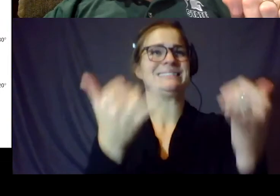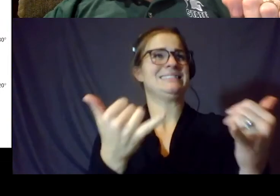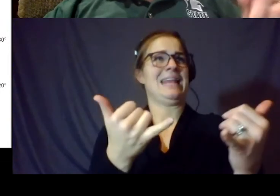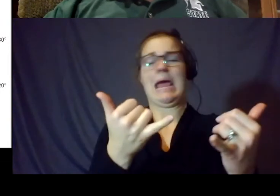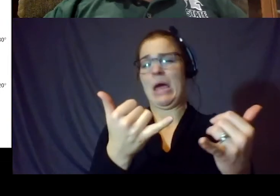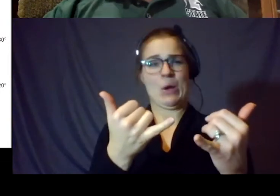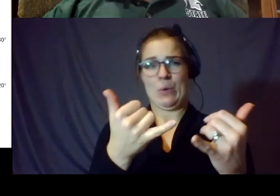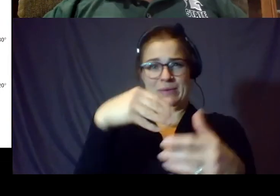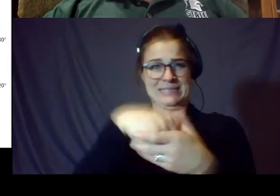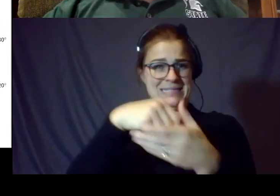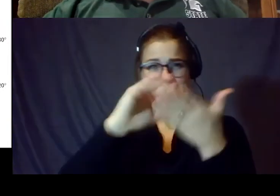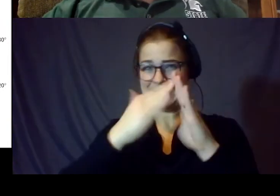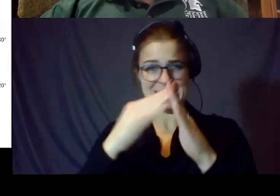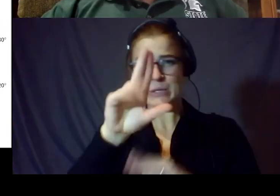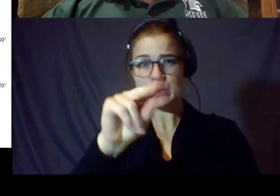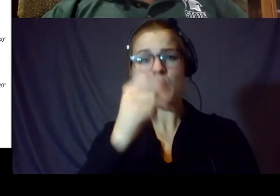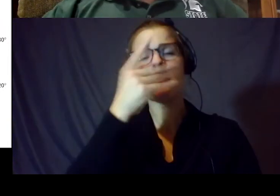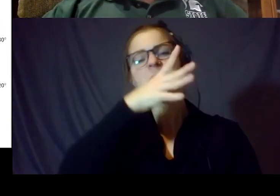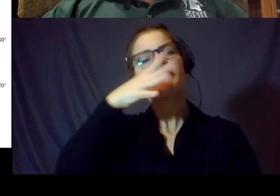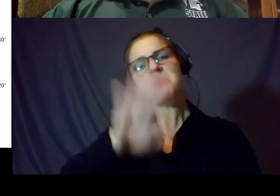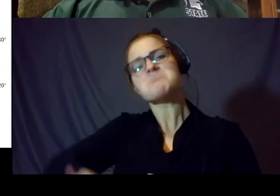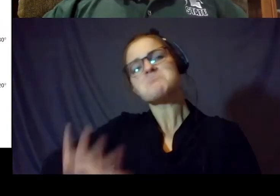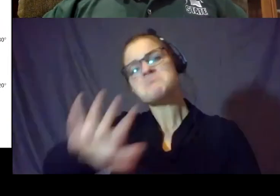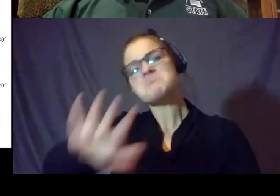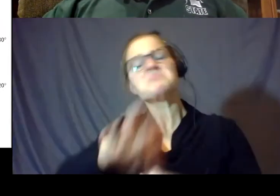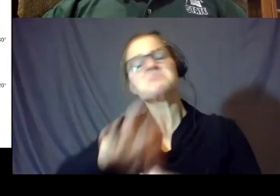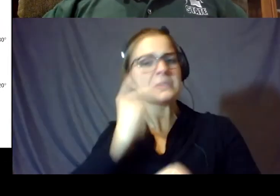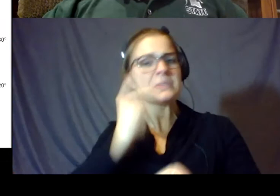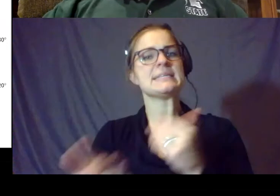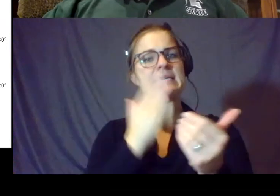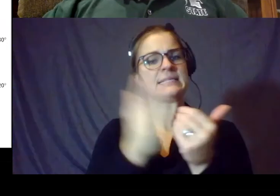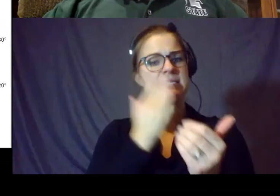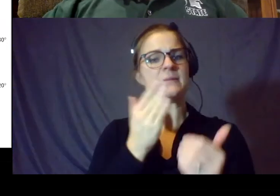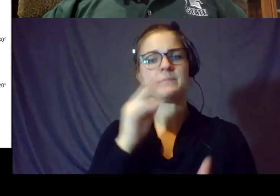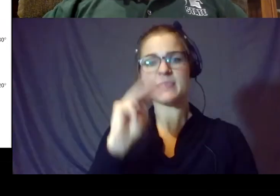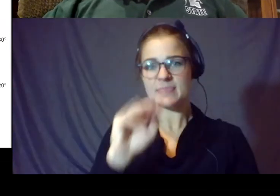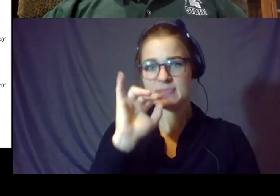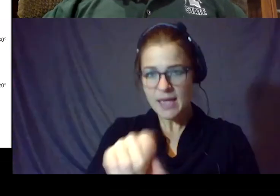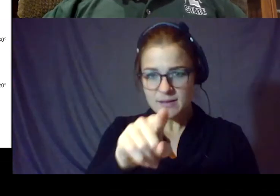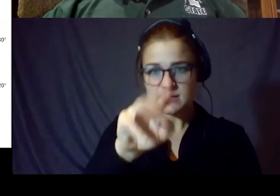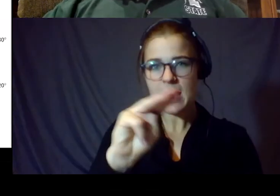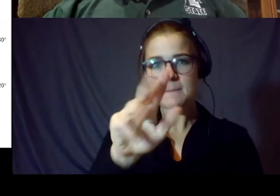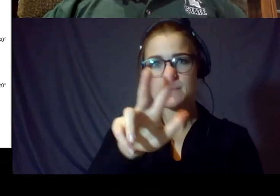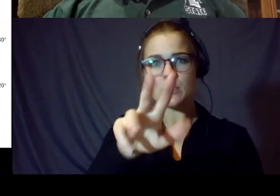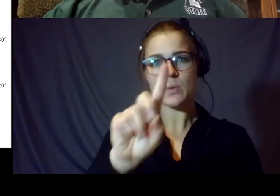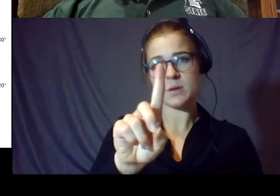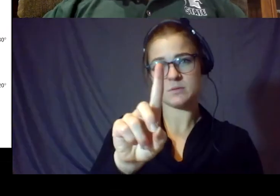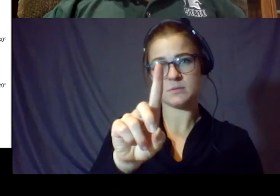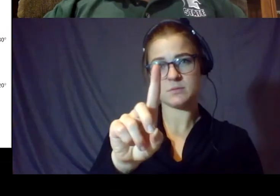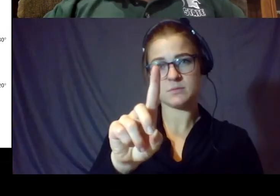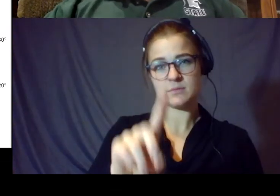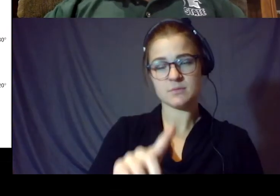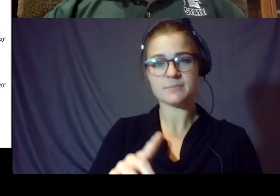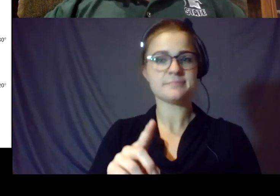downtown Midland, but where I live, I can see it. I'm 4 miles out of town. And that's this thing right here, which we're going to call M31.